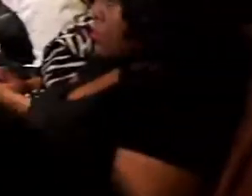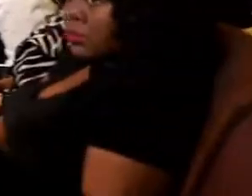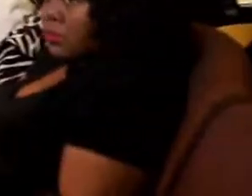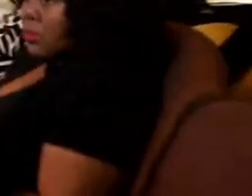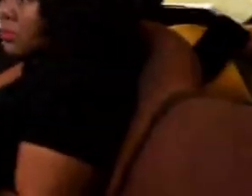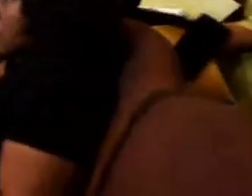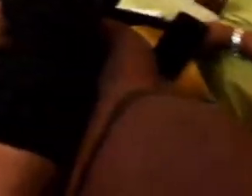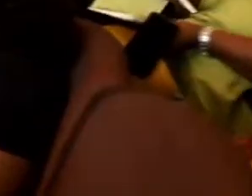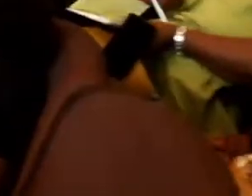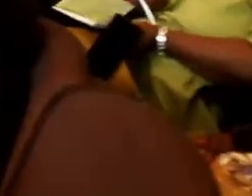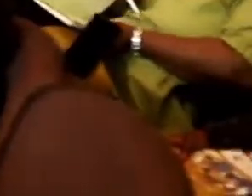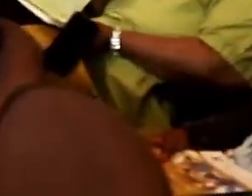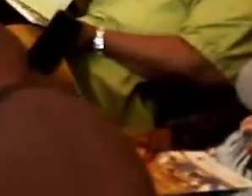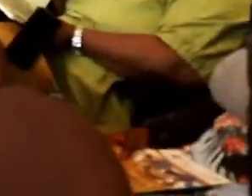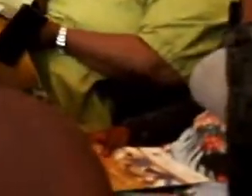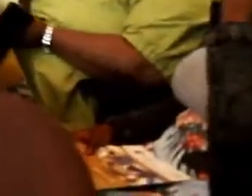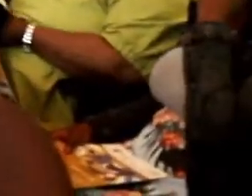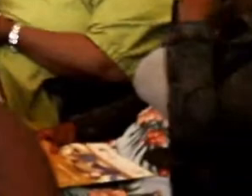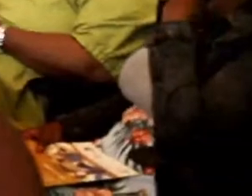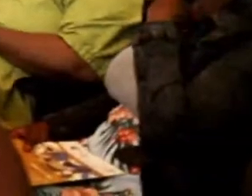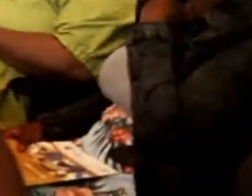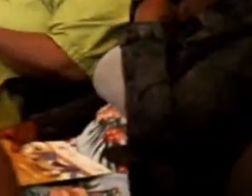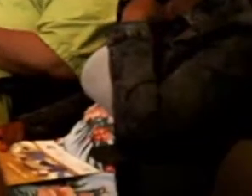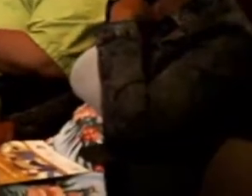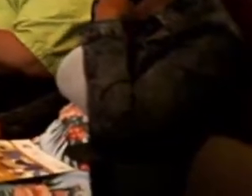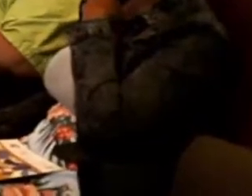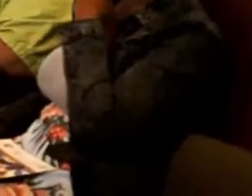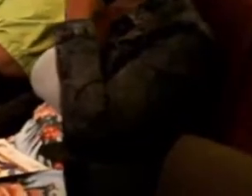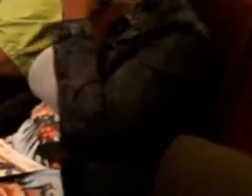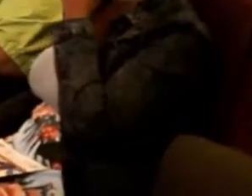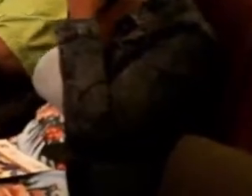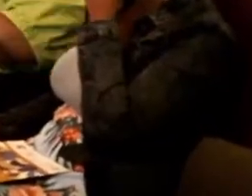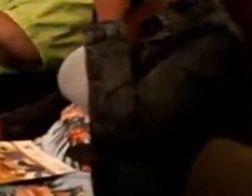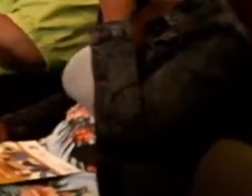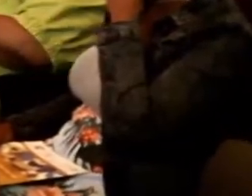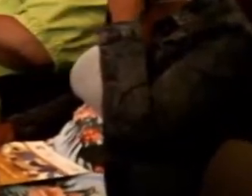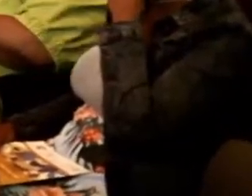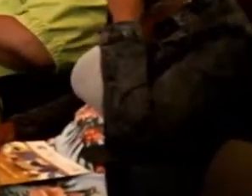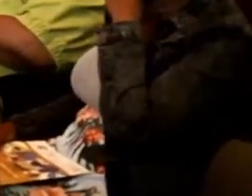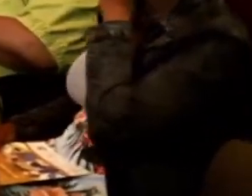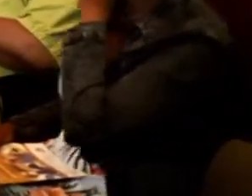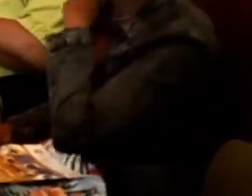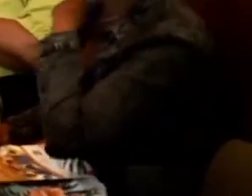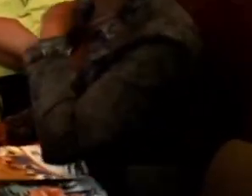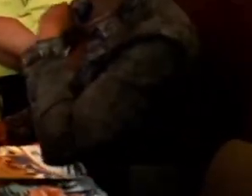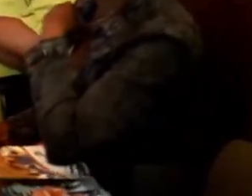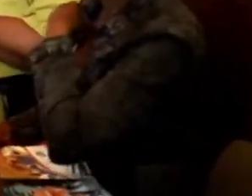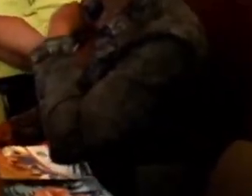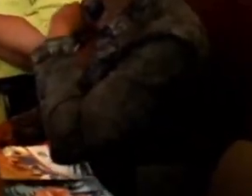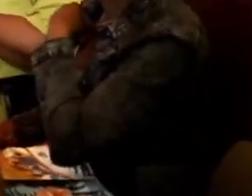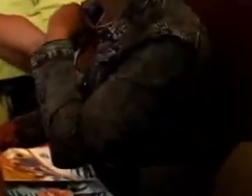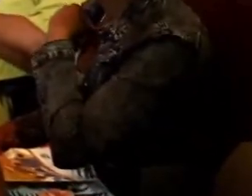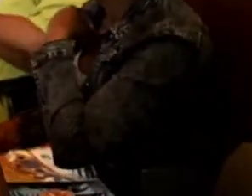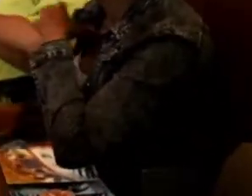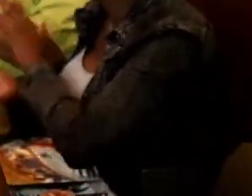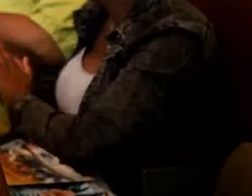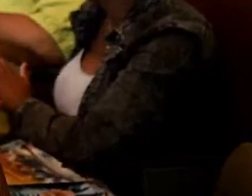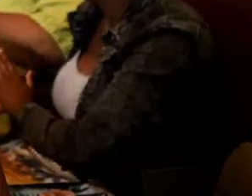disasters. Oh, they were low. Sorry. Can they raise their hands again? There we go.